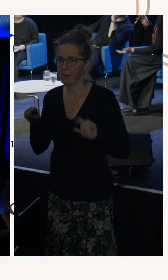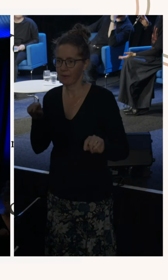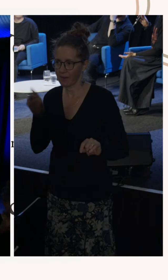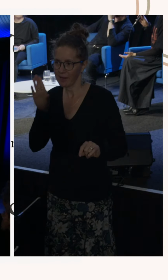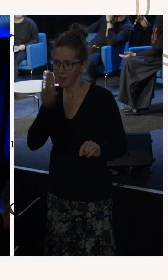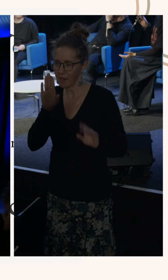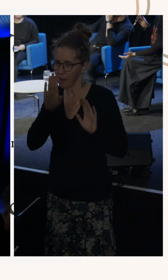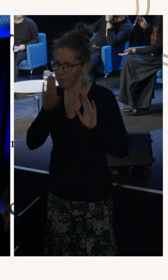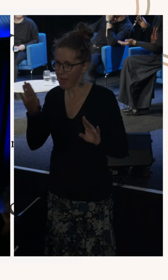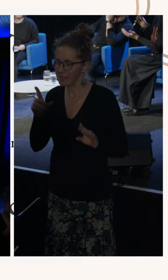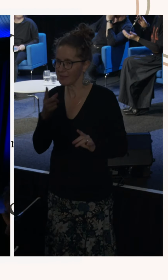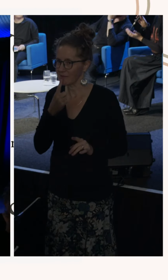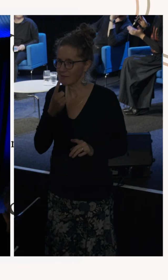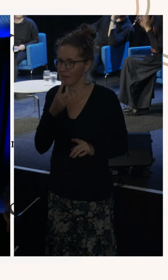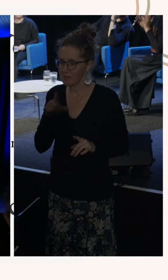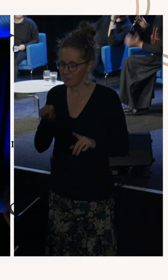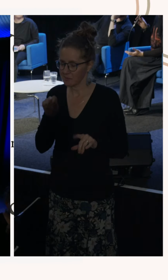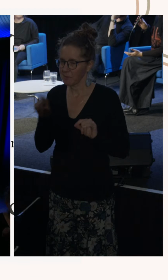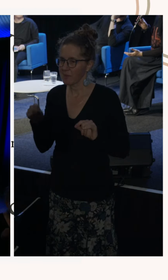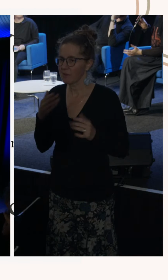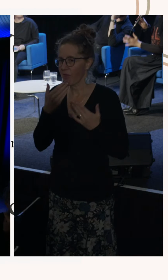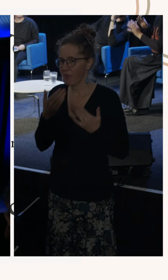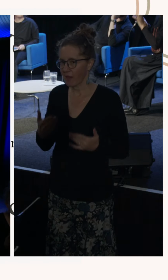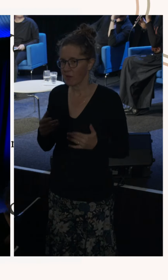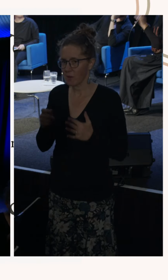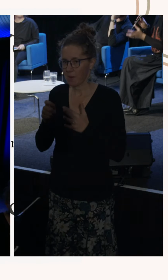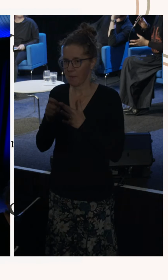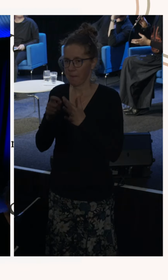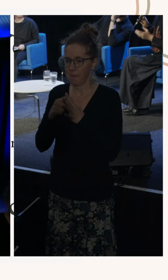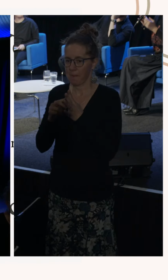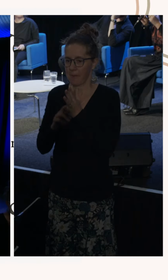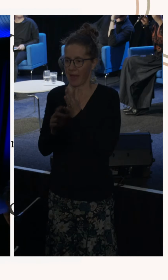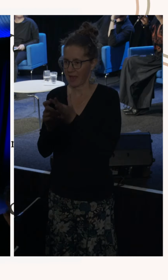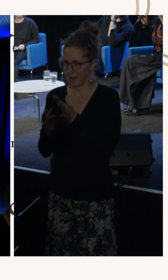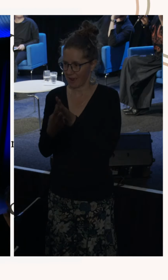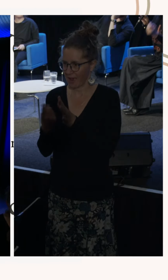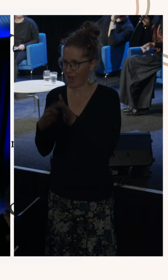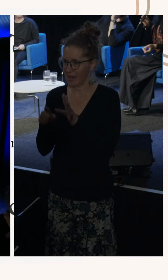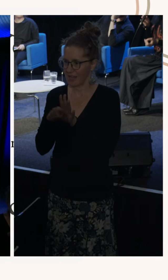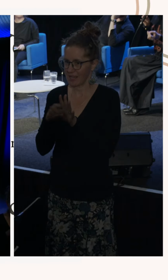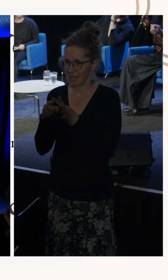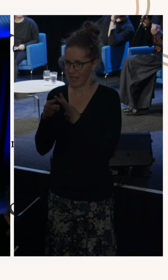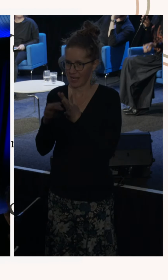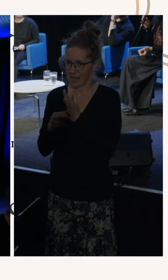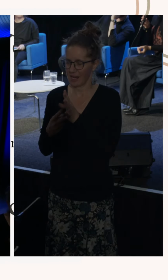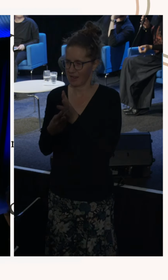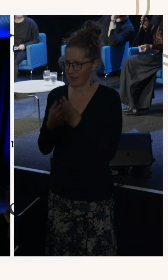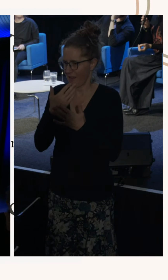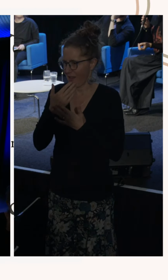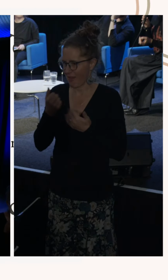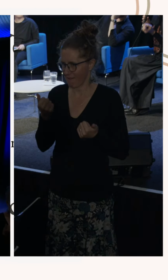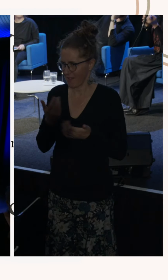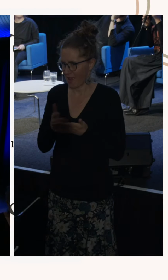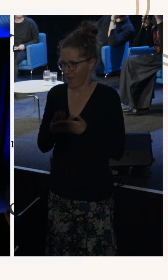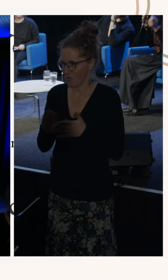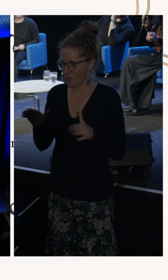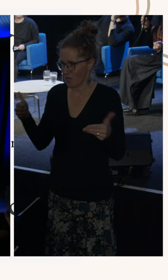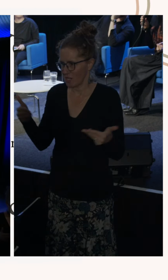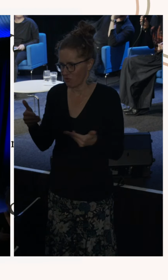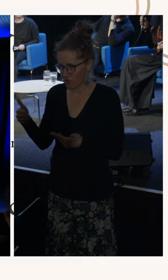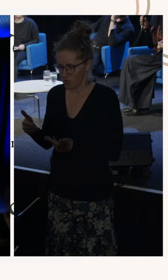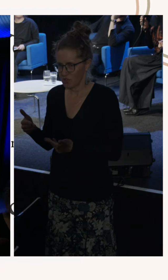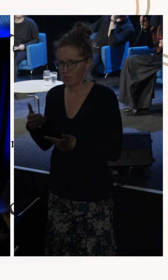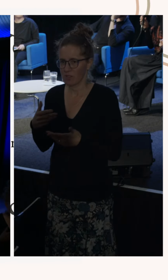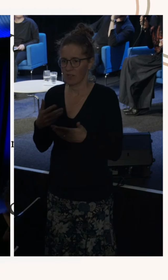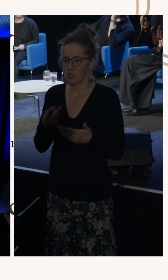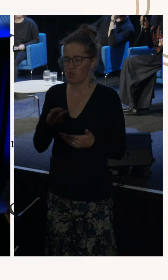can tell. Panda and Yeena, thank you so much. That's gorgeous, and a really beautiful way of introducing everybody to issue